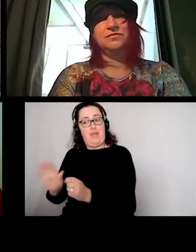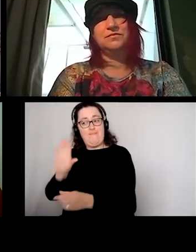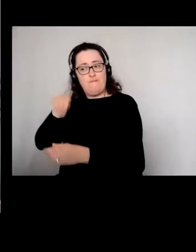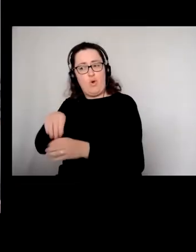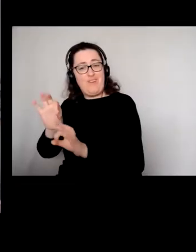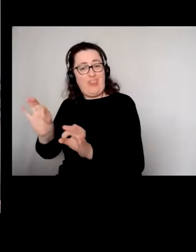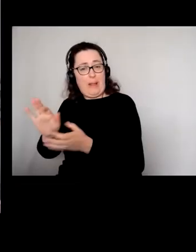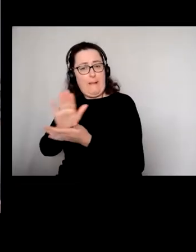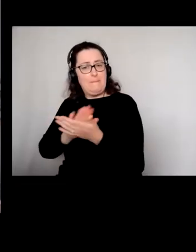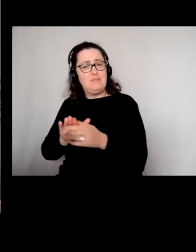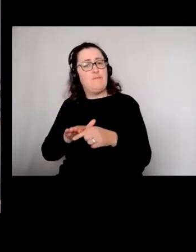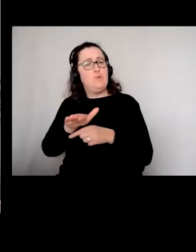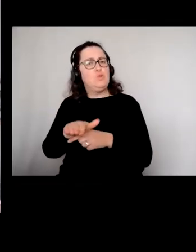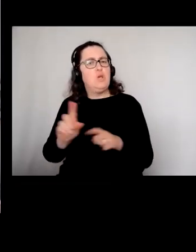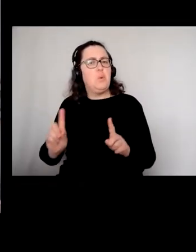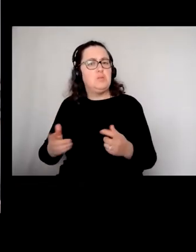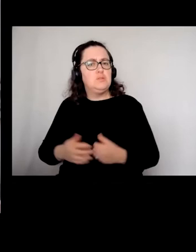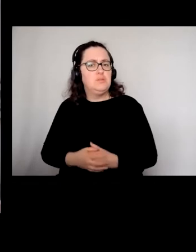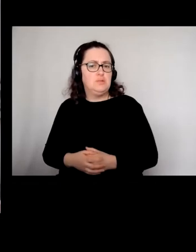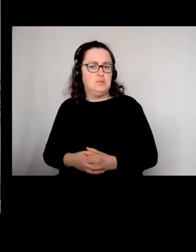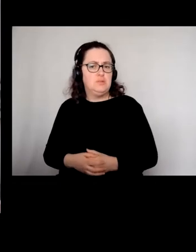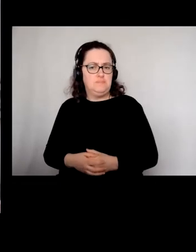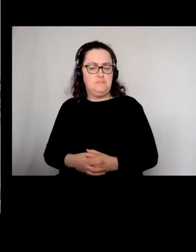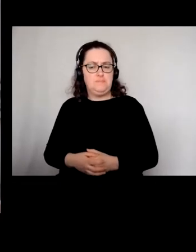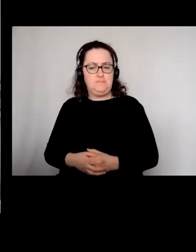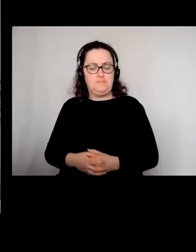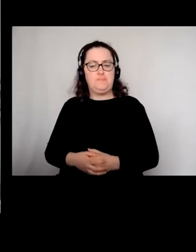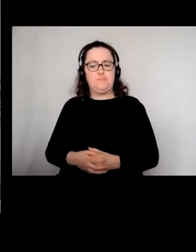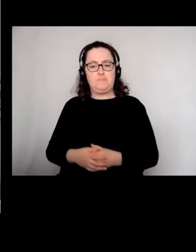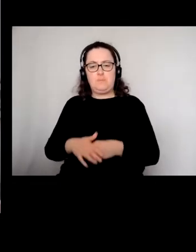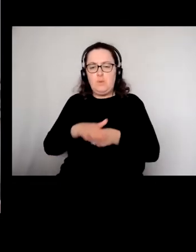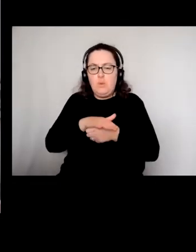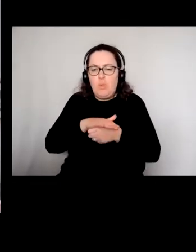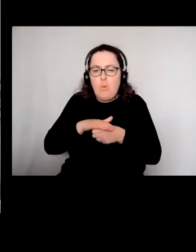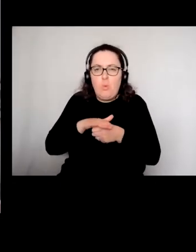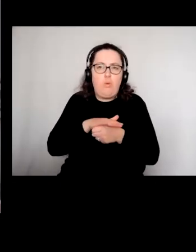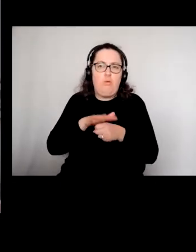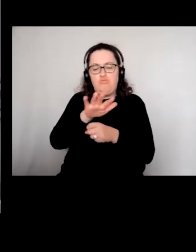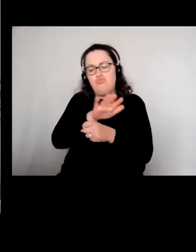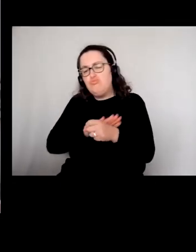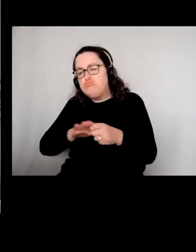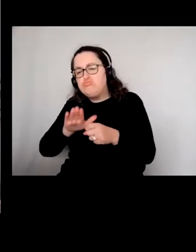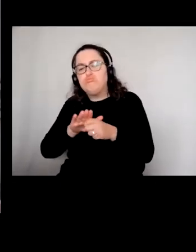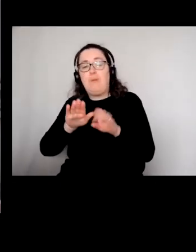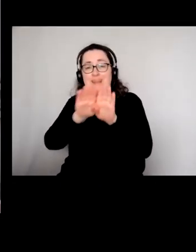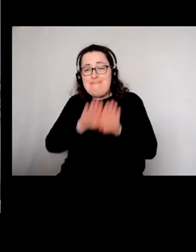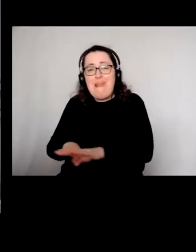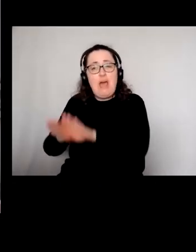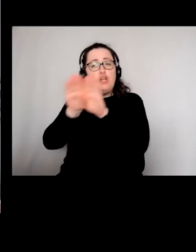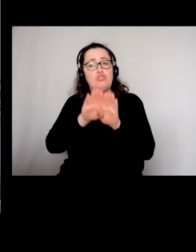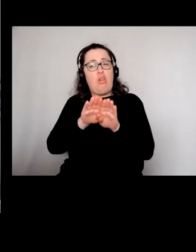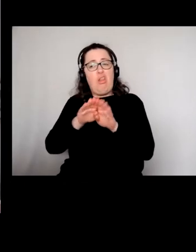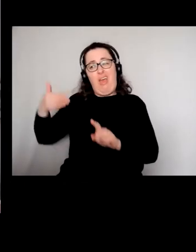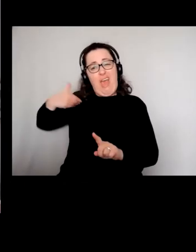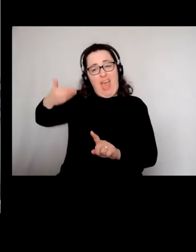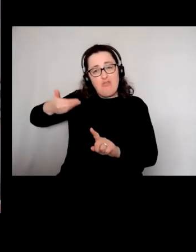futures. I wanted to think about, you know, local, regional, national museums, heritage organisations. I